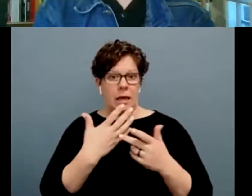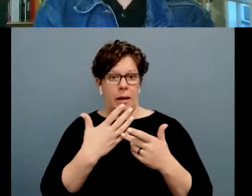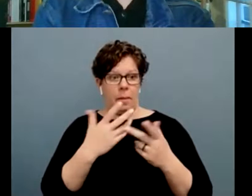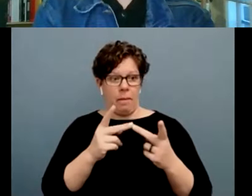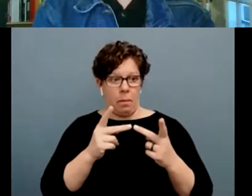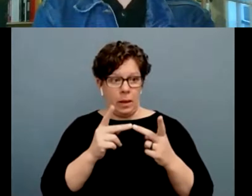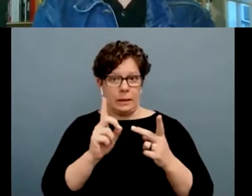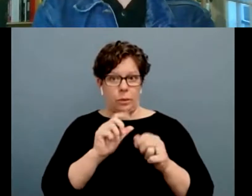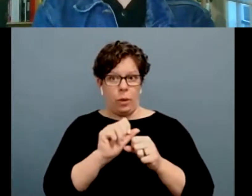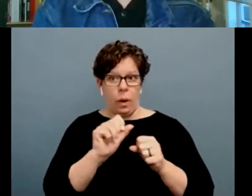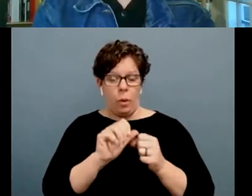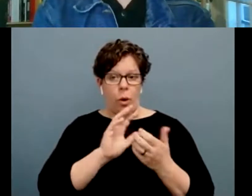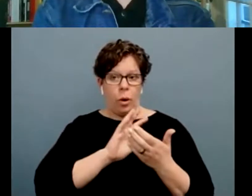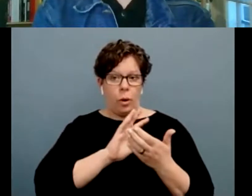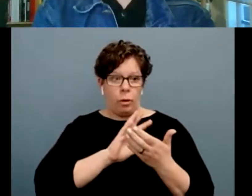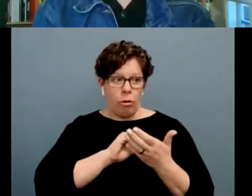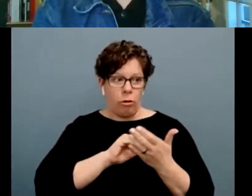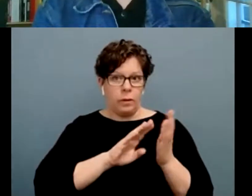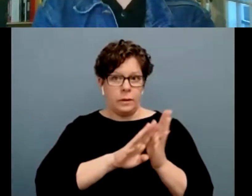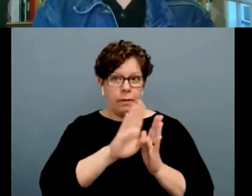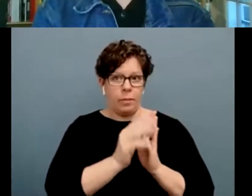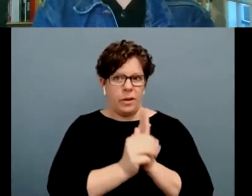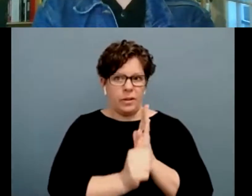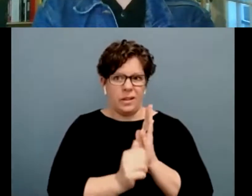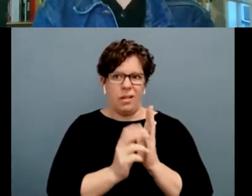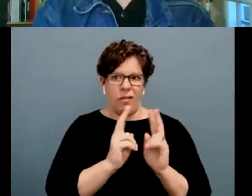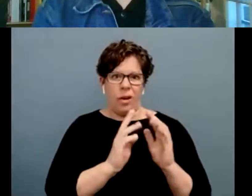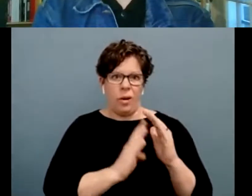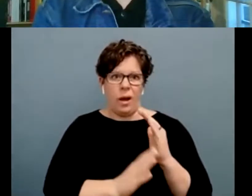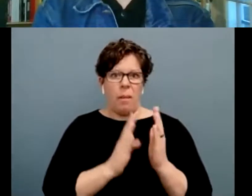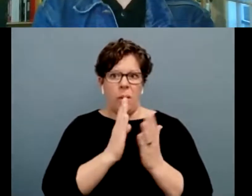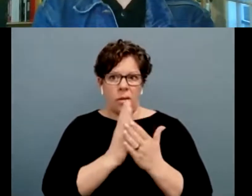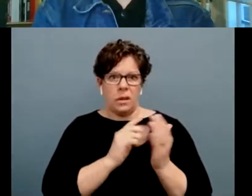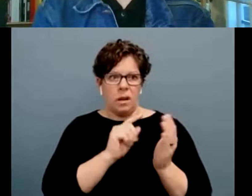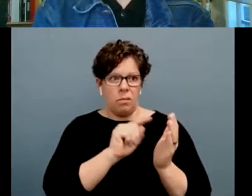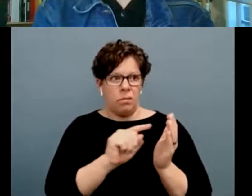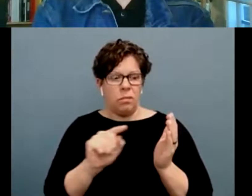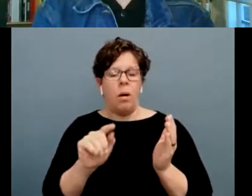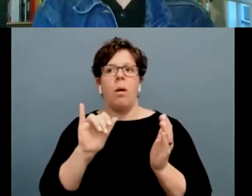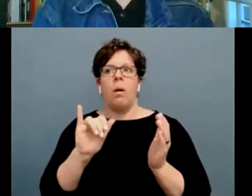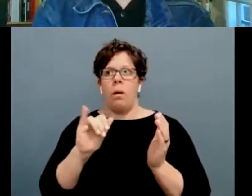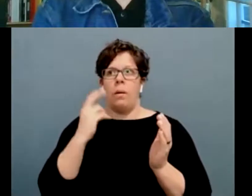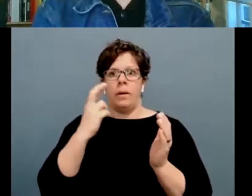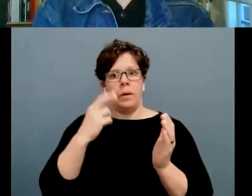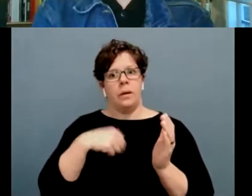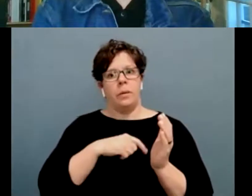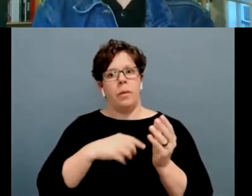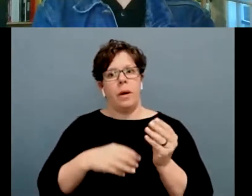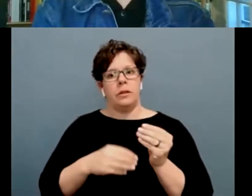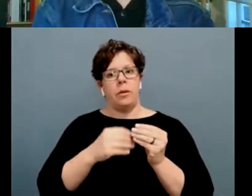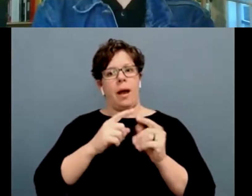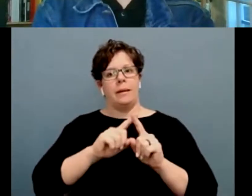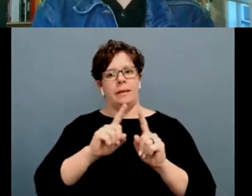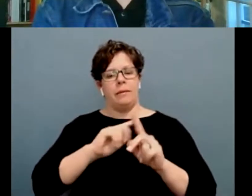out of. And so we want to look at these other types of buildings as well when